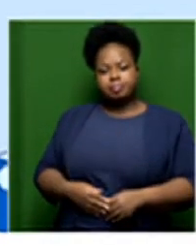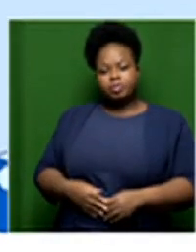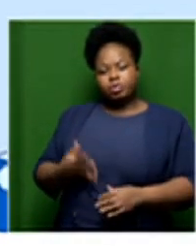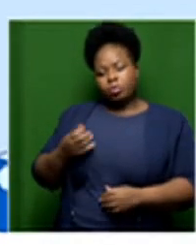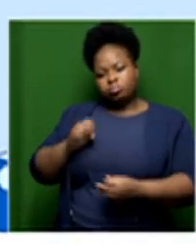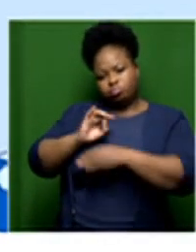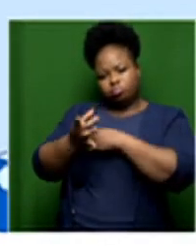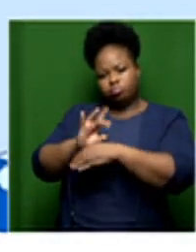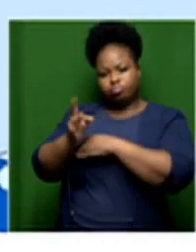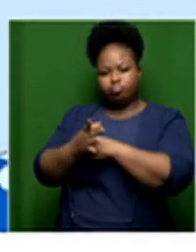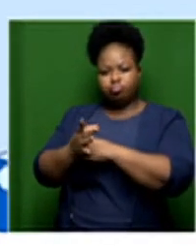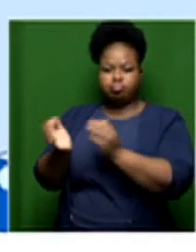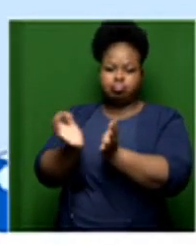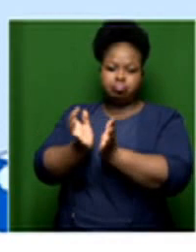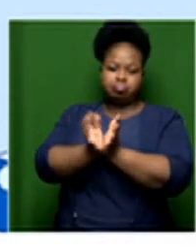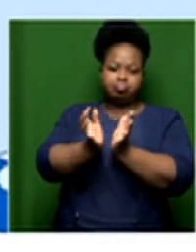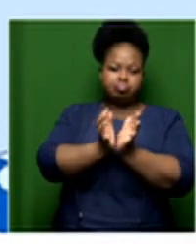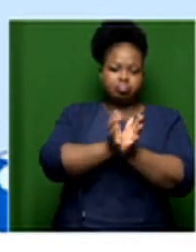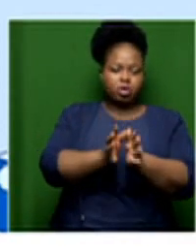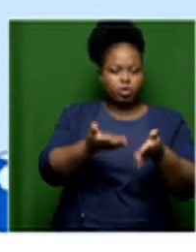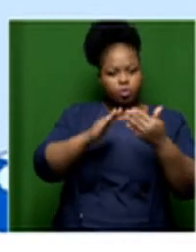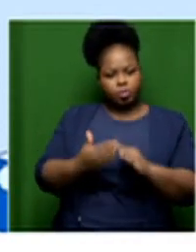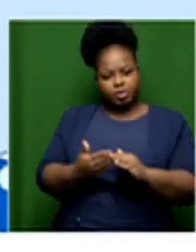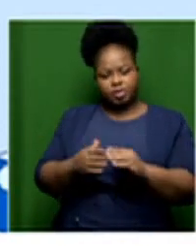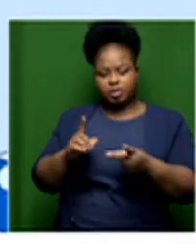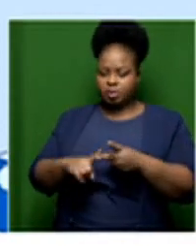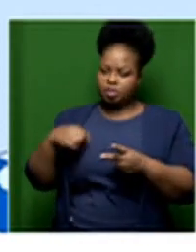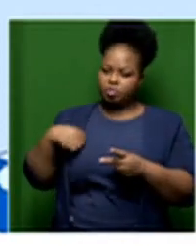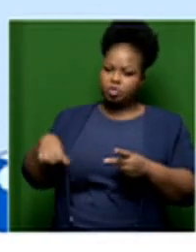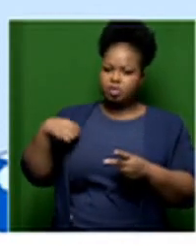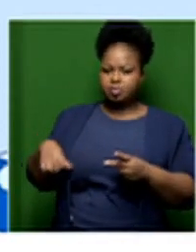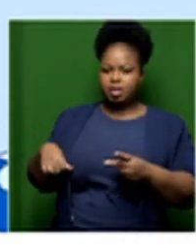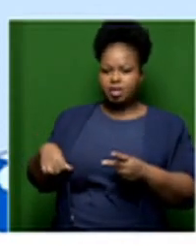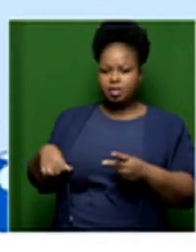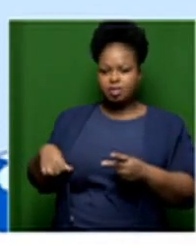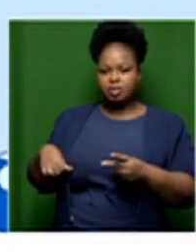of engagement meetings with communities, with